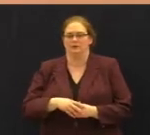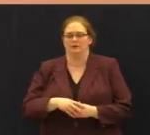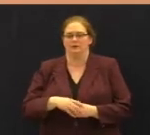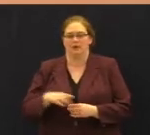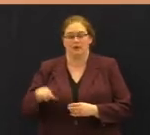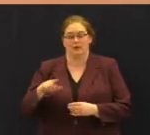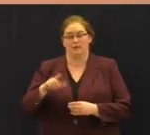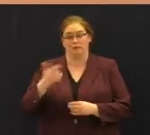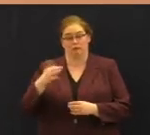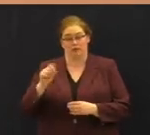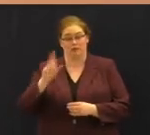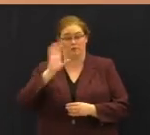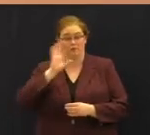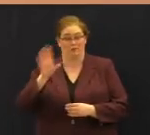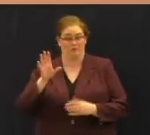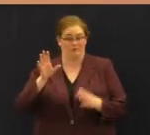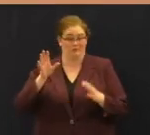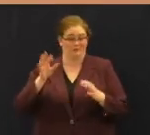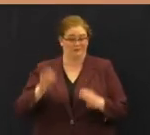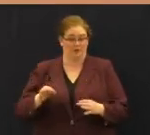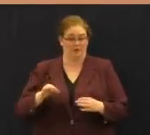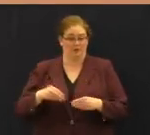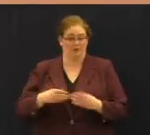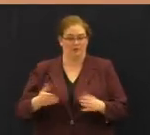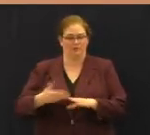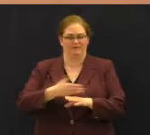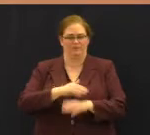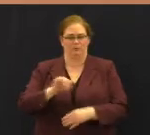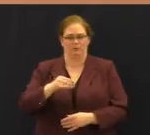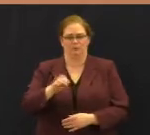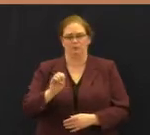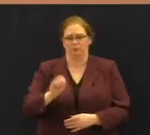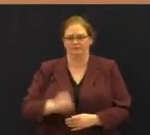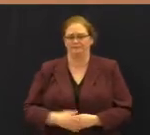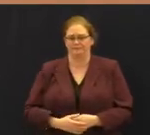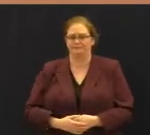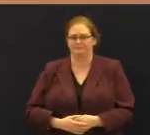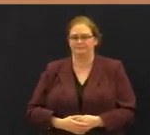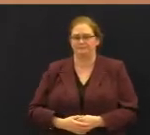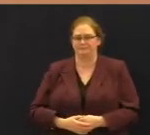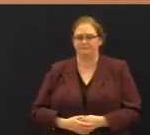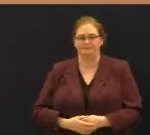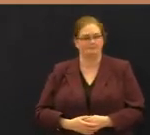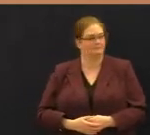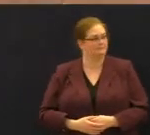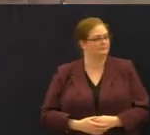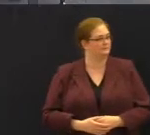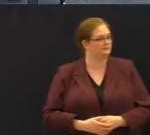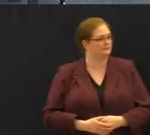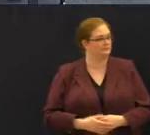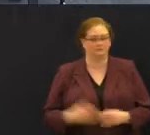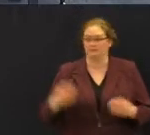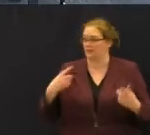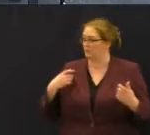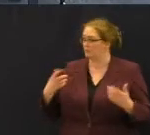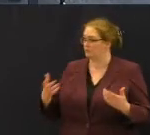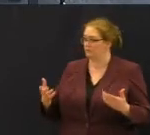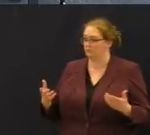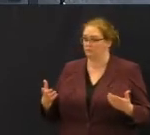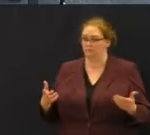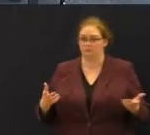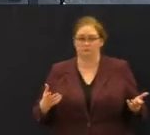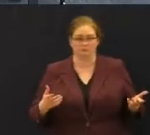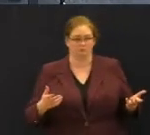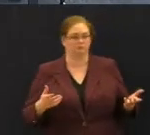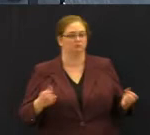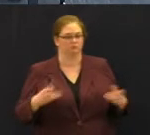the grants will be decided and determined before June. Before June, okay. Any questions, commissioners?